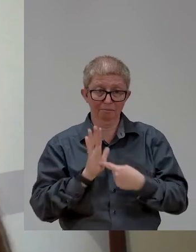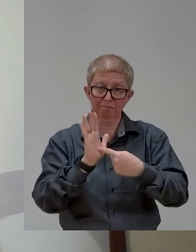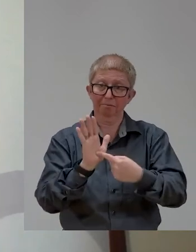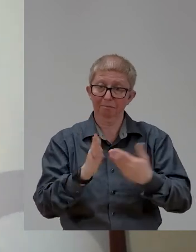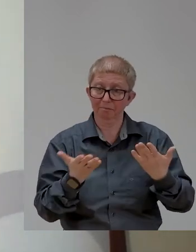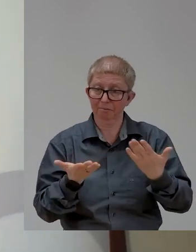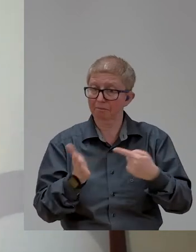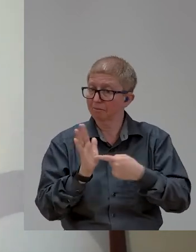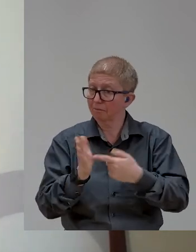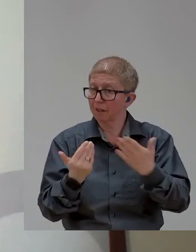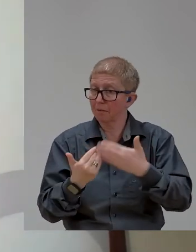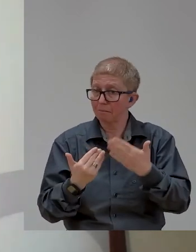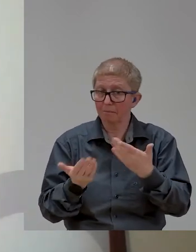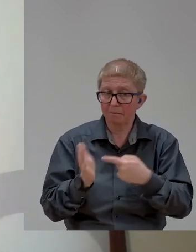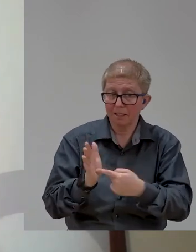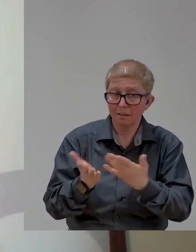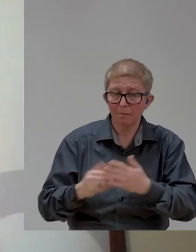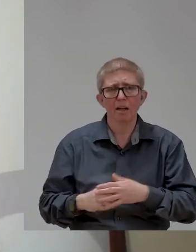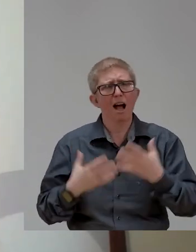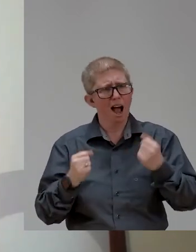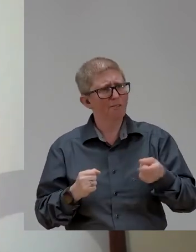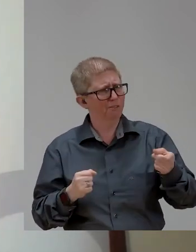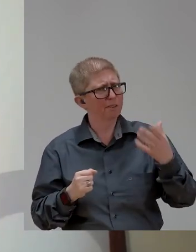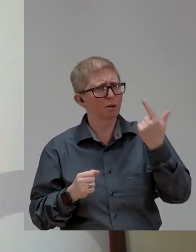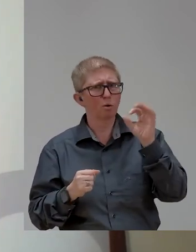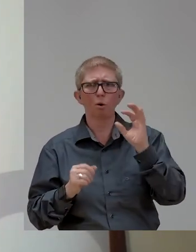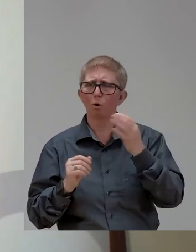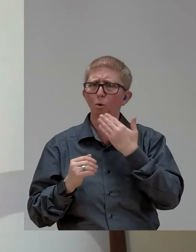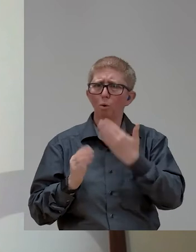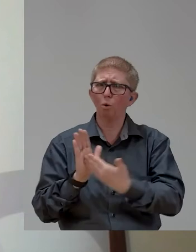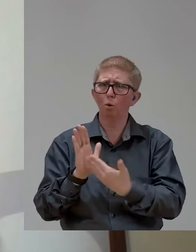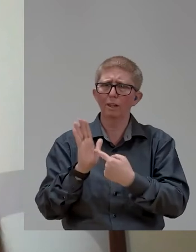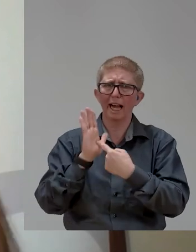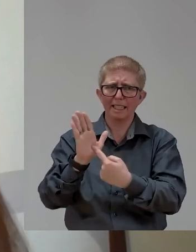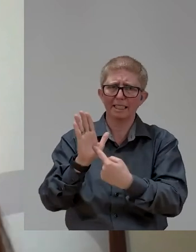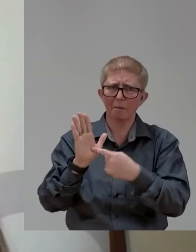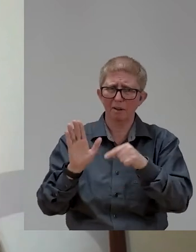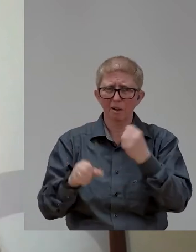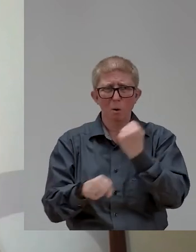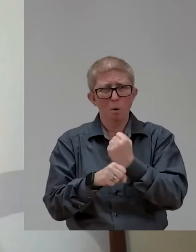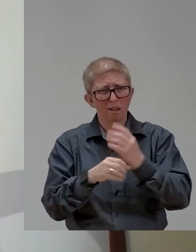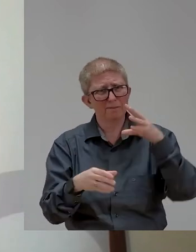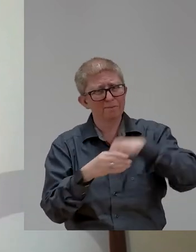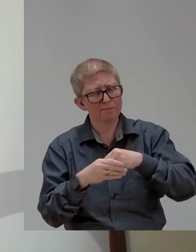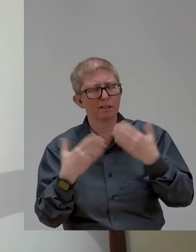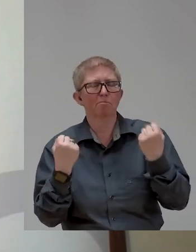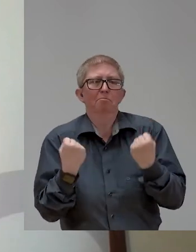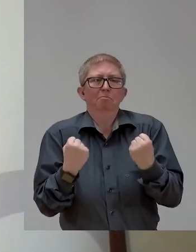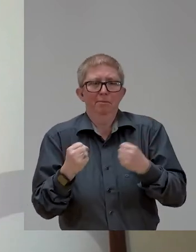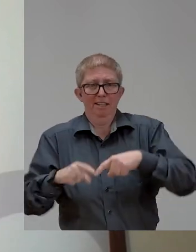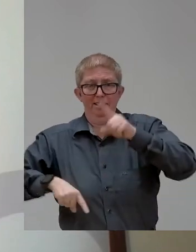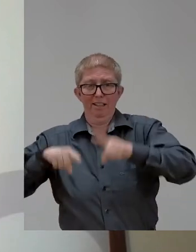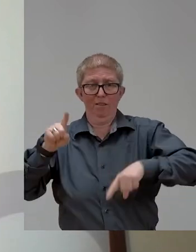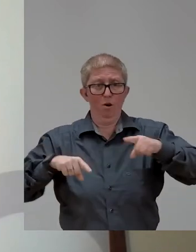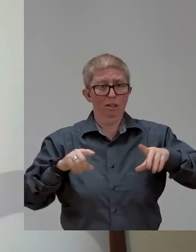have seen a great example of how diverse the work for inclusion we count in different places around the world. We have seen